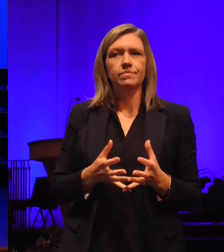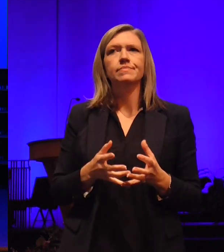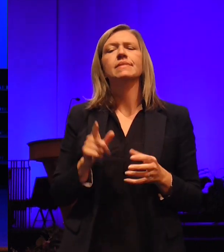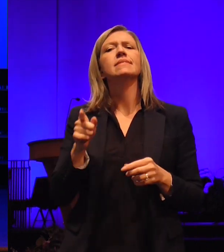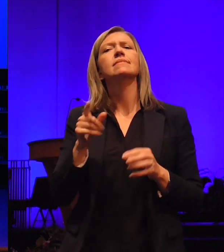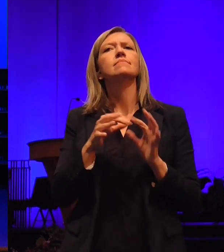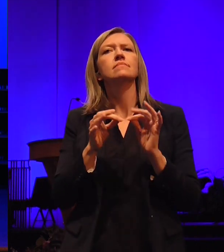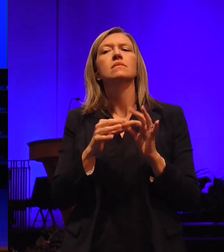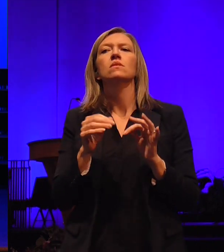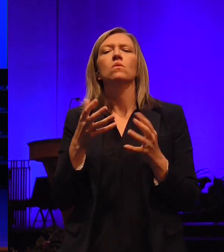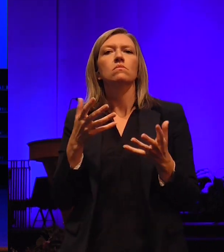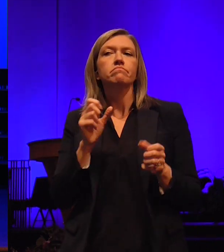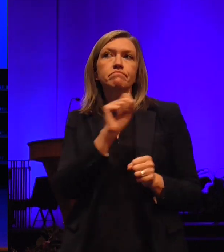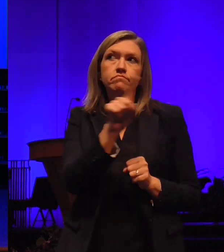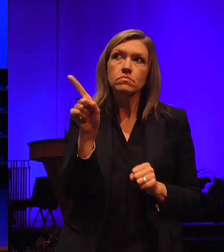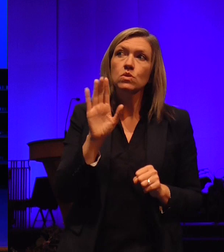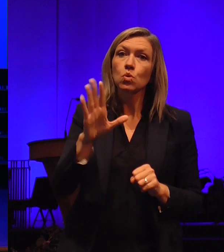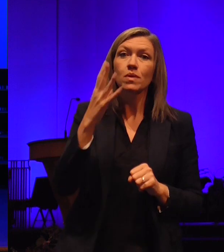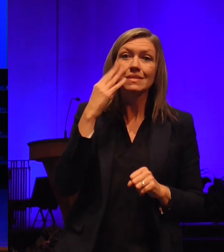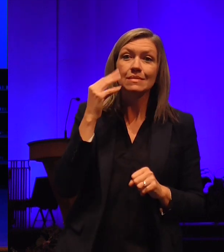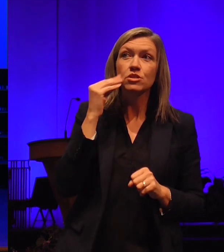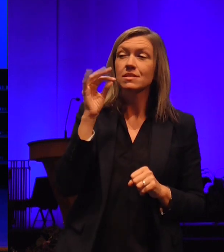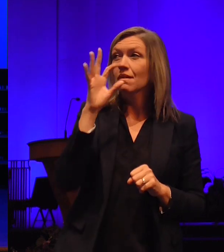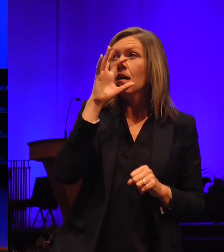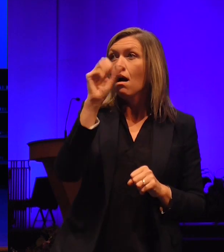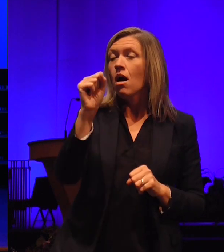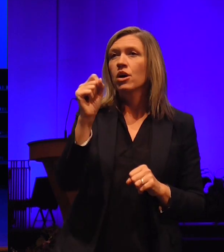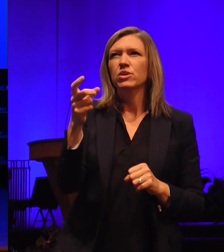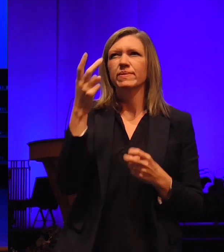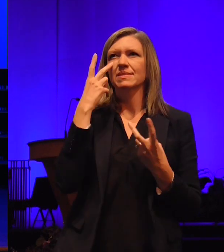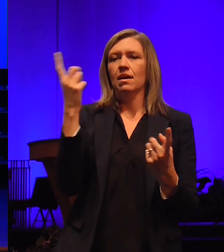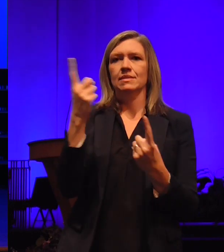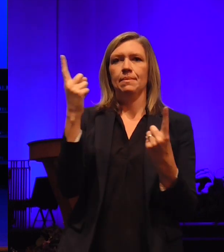of awe that you have had when you encountered a vast